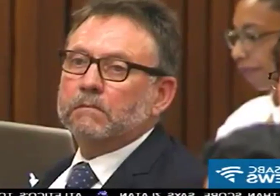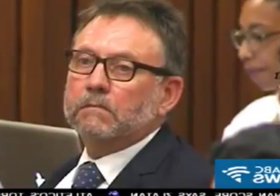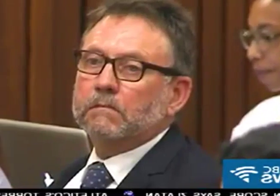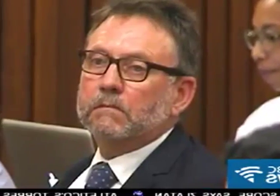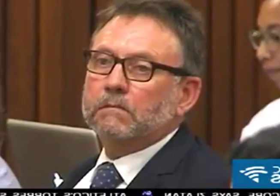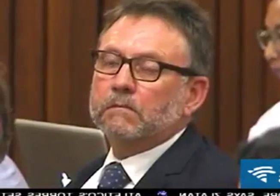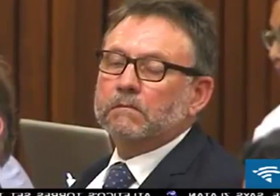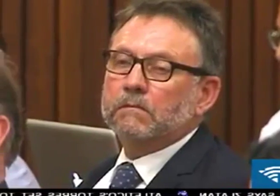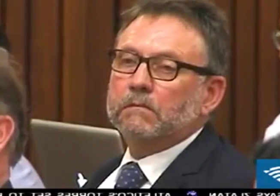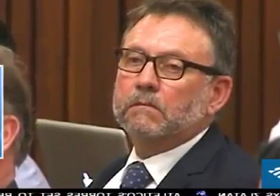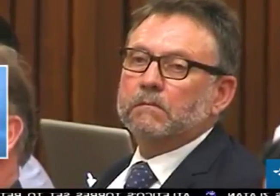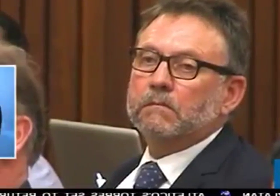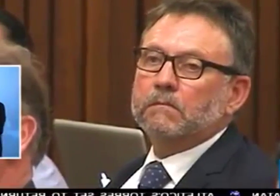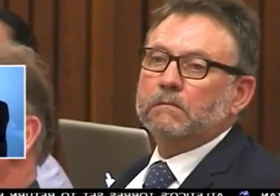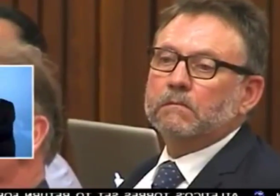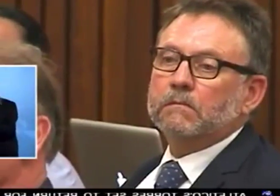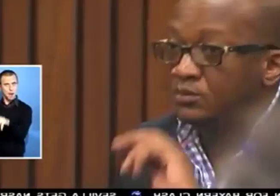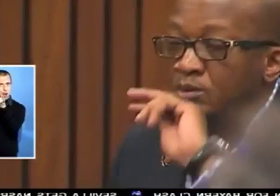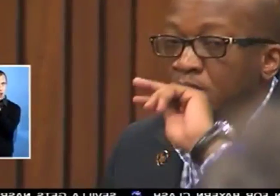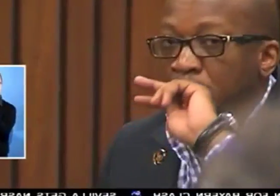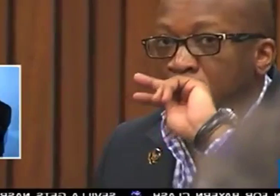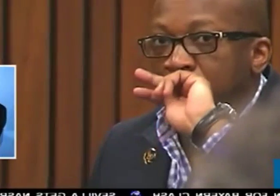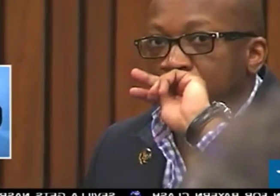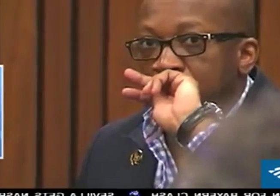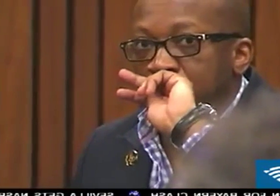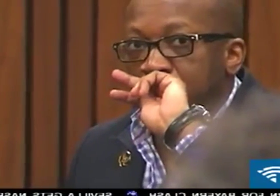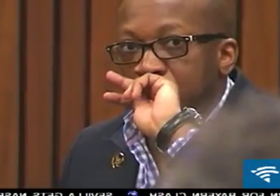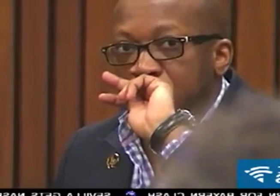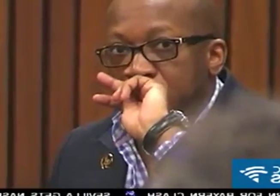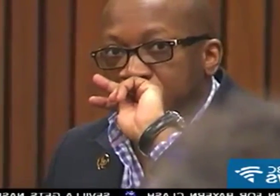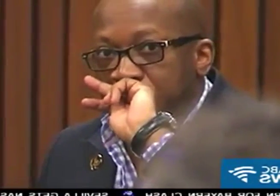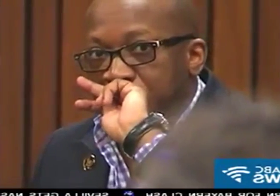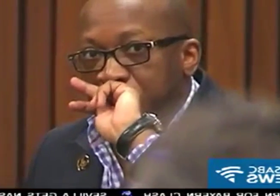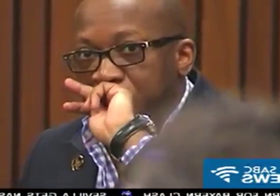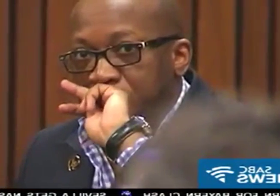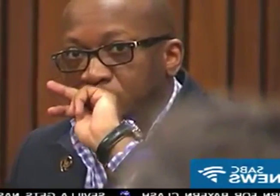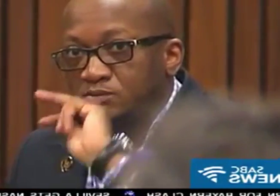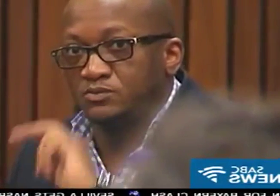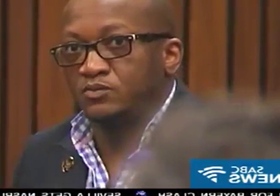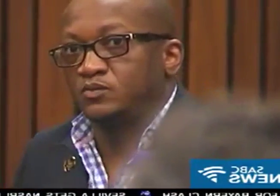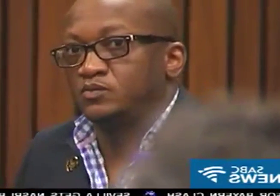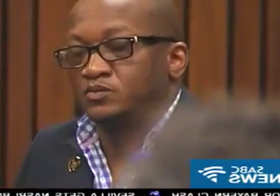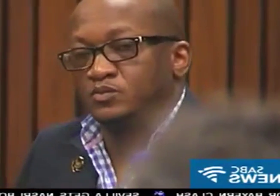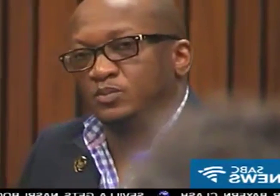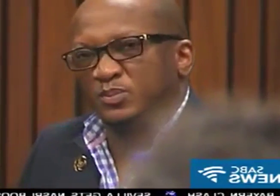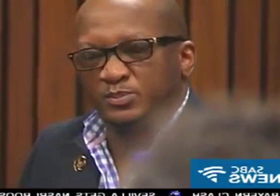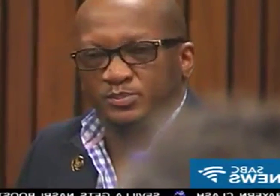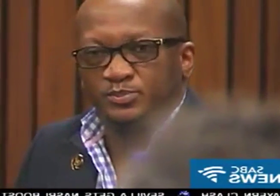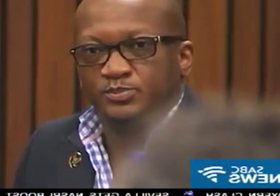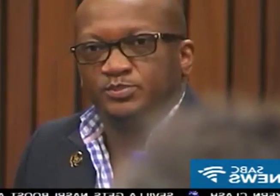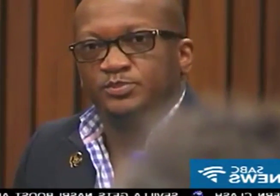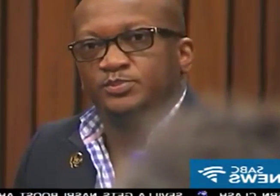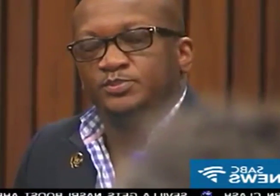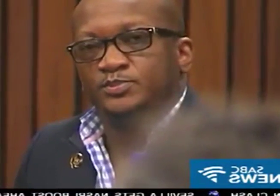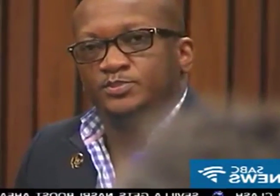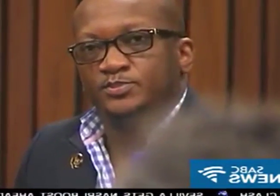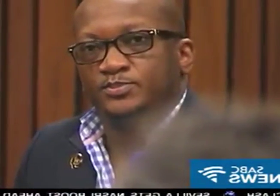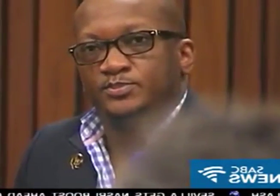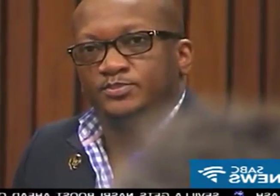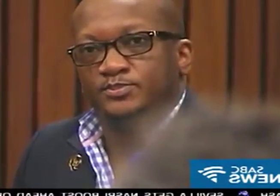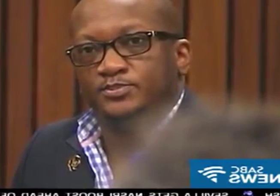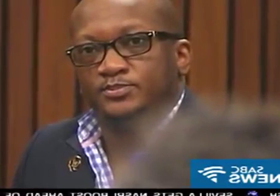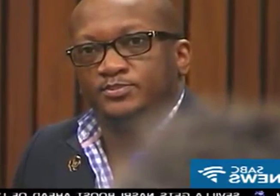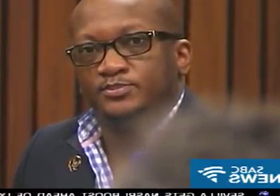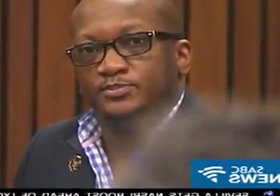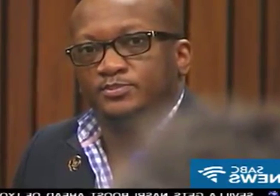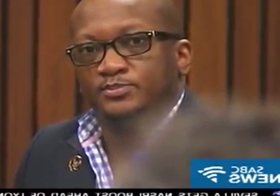weight since the ANC has a parliamentary majority. The DA also emphasized the importance of the separation